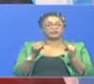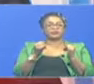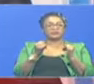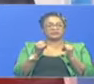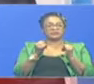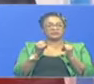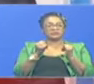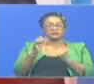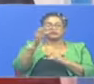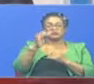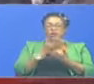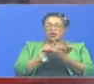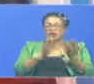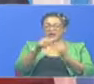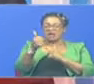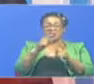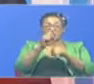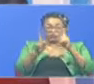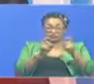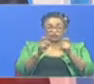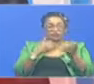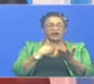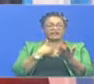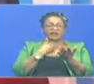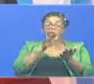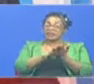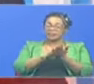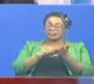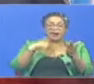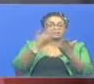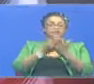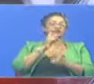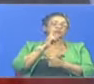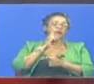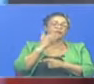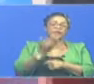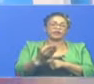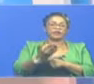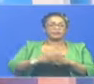So any other question you may be having, please reserve it until tomorrow. Thank you so much.